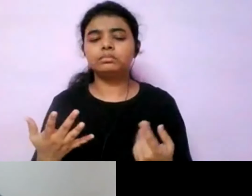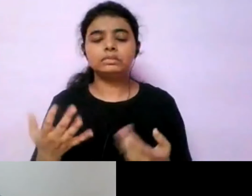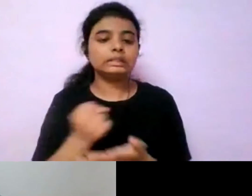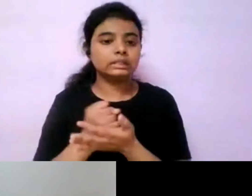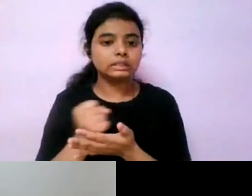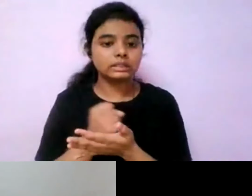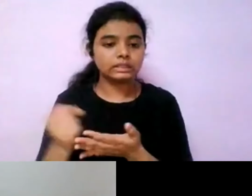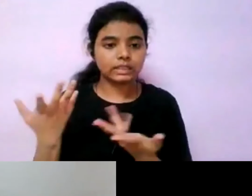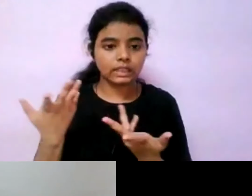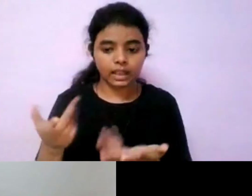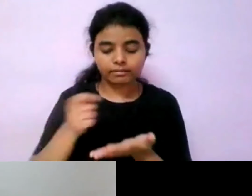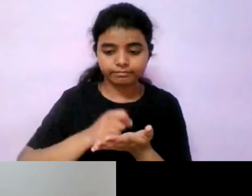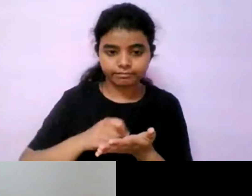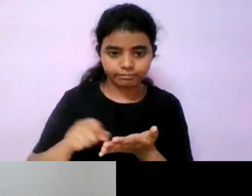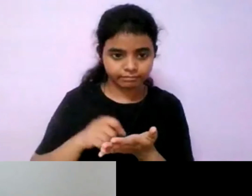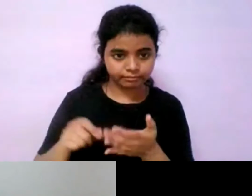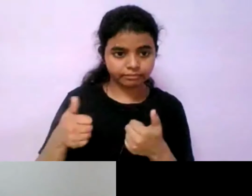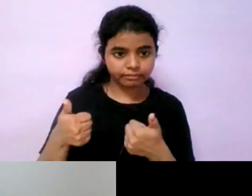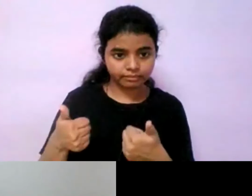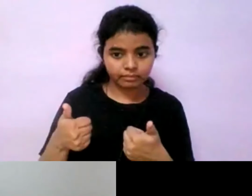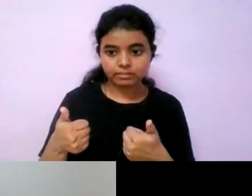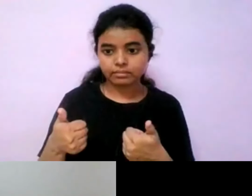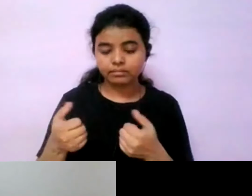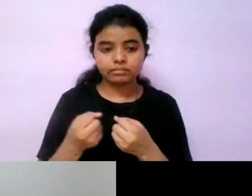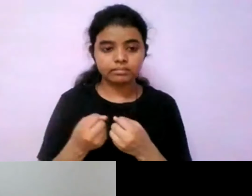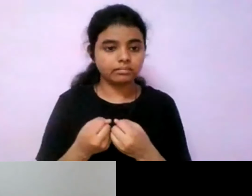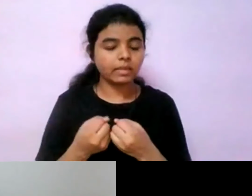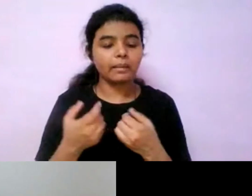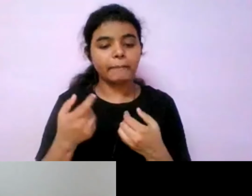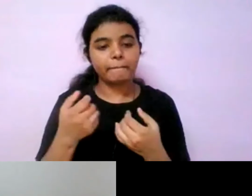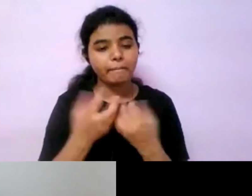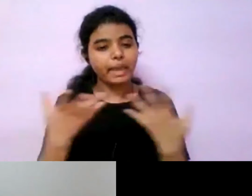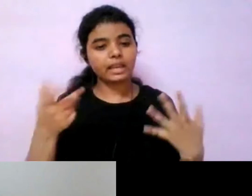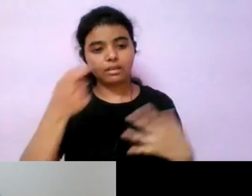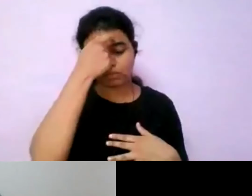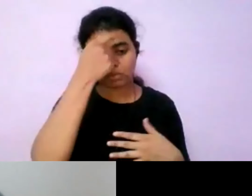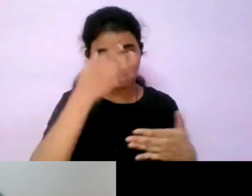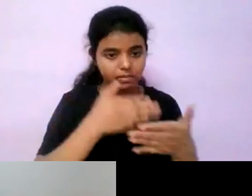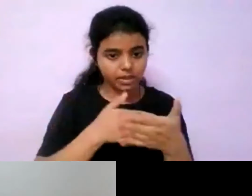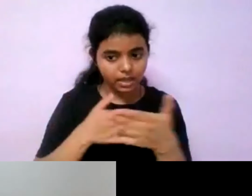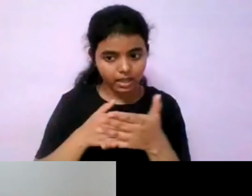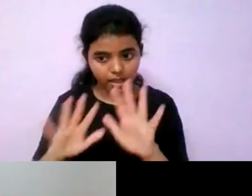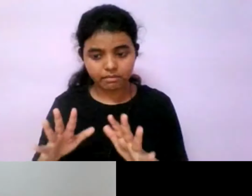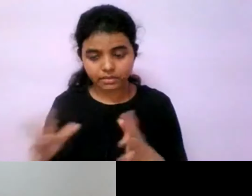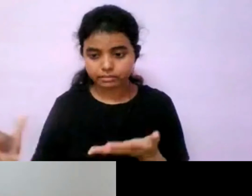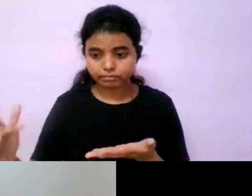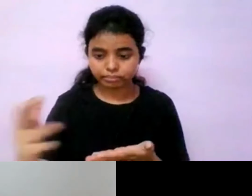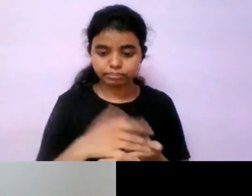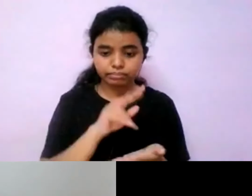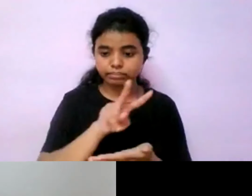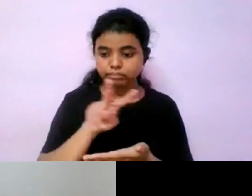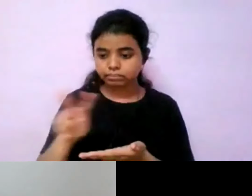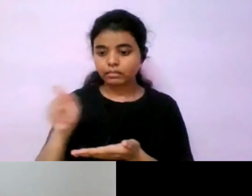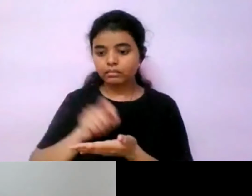ground, with respect to several issues and themes that